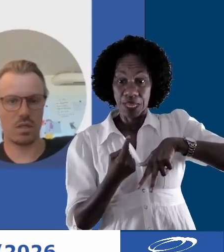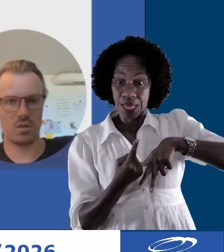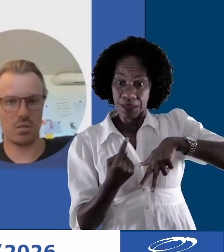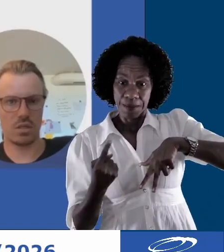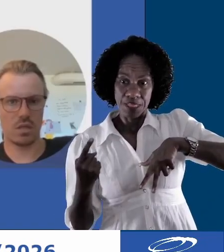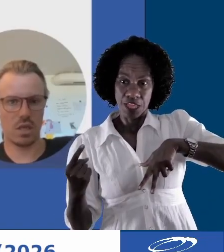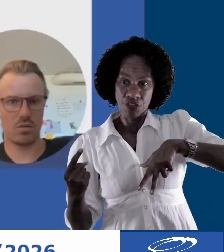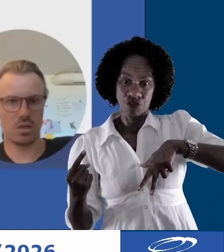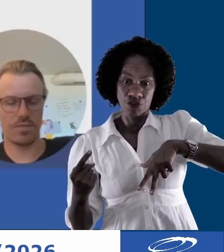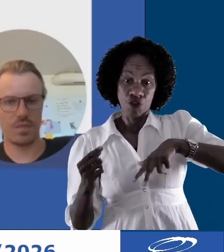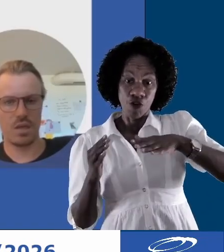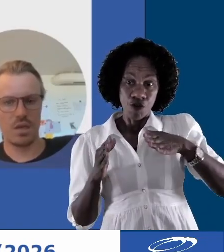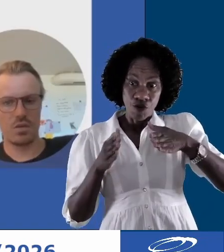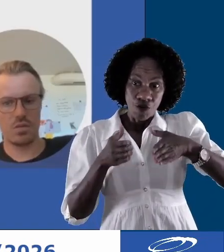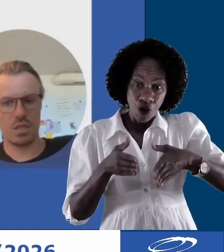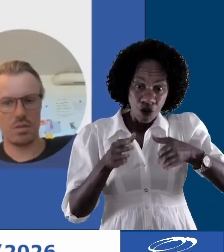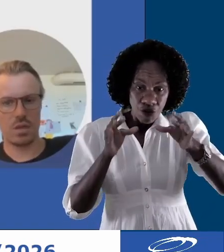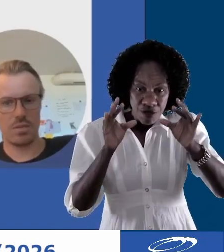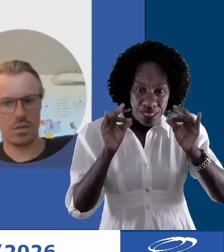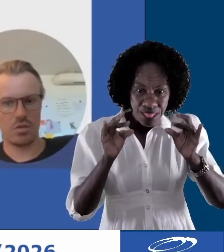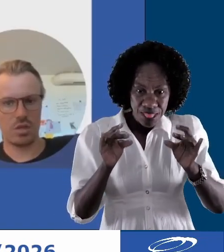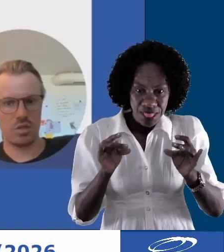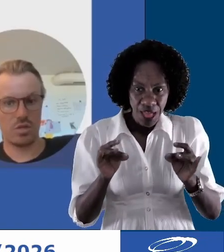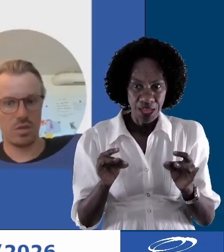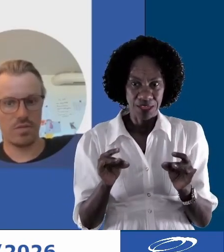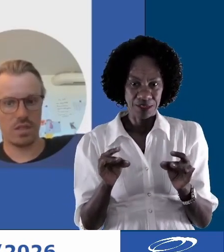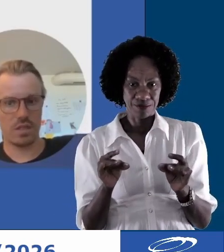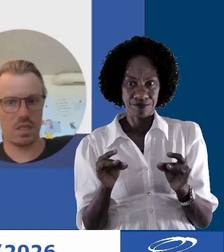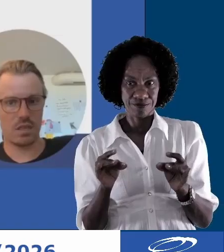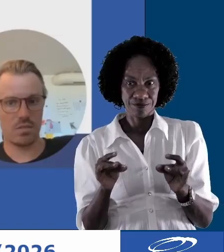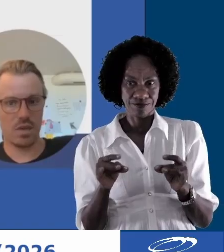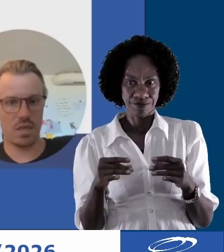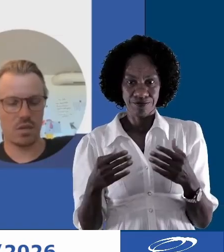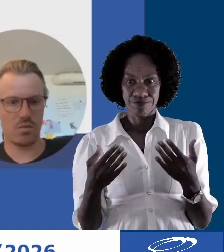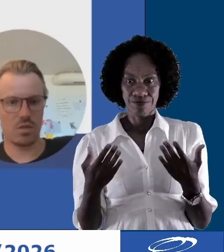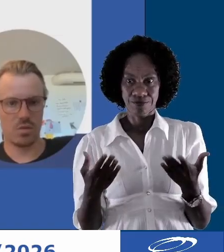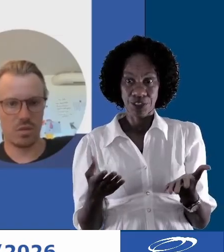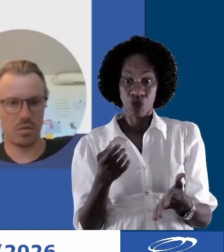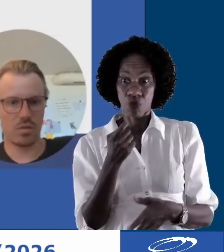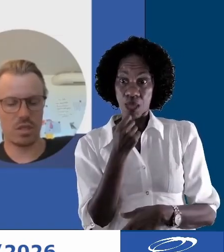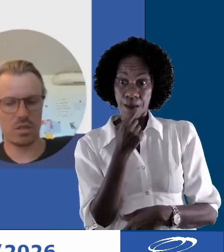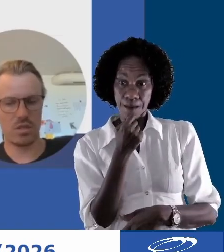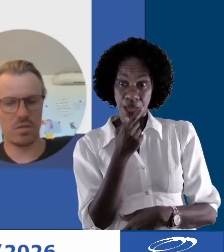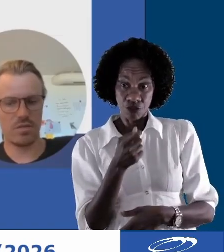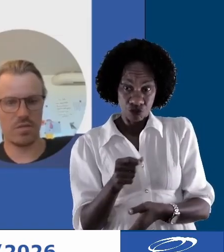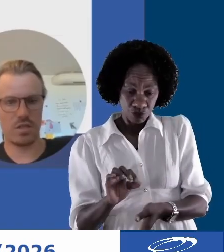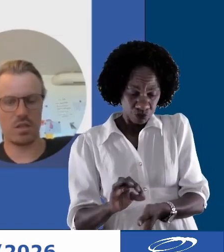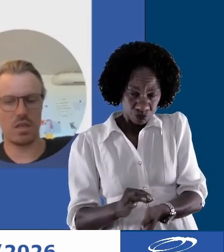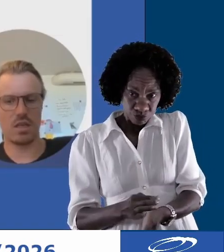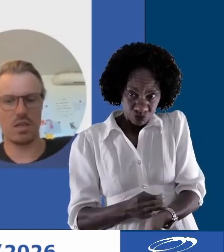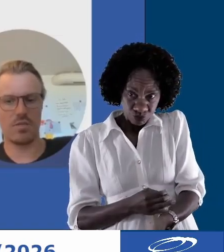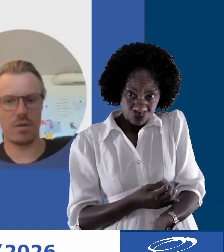dramatic decrease in the AUC. So antibiotic penetration to infected sites may decrease with the progression of